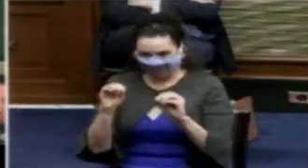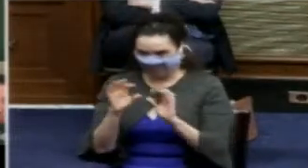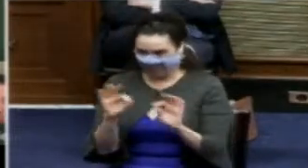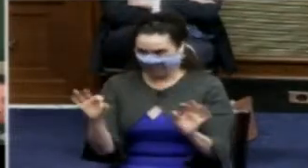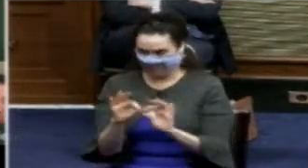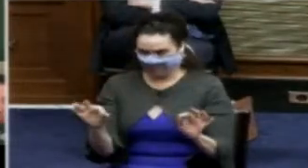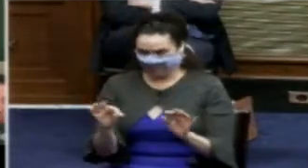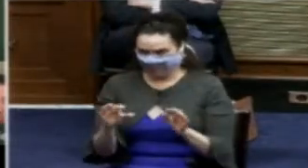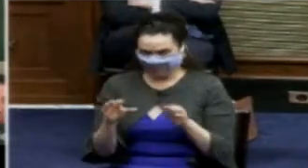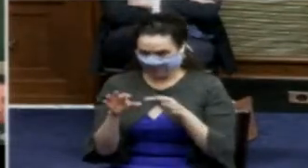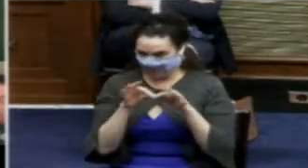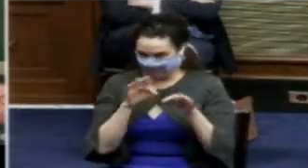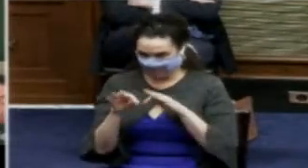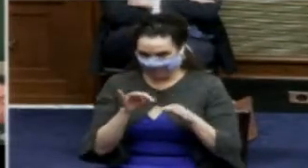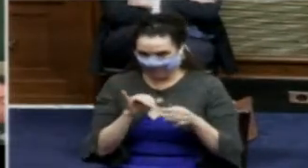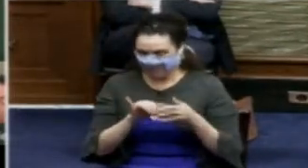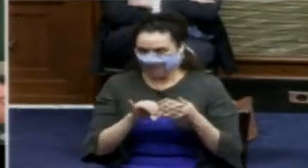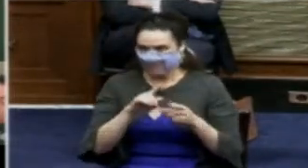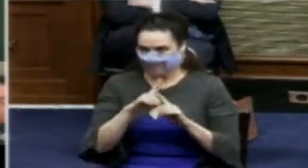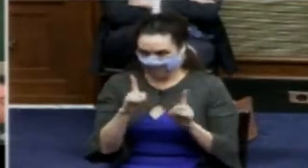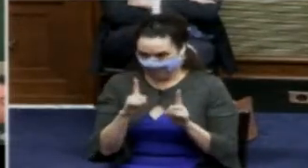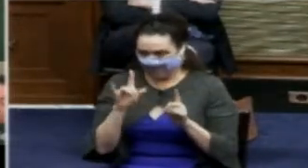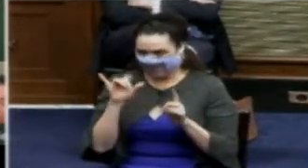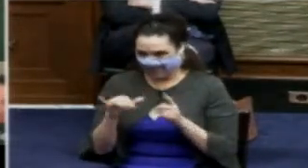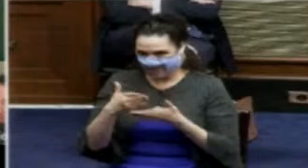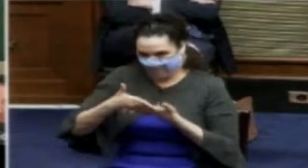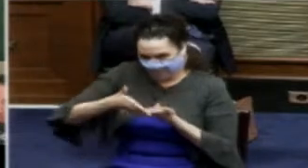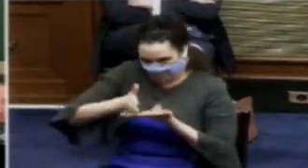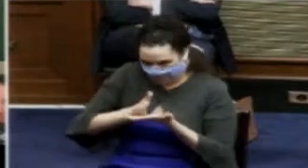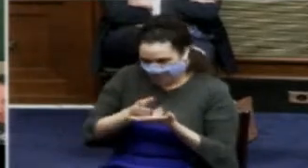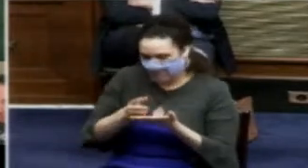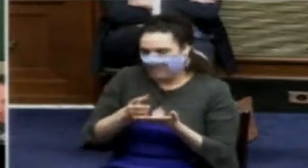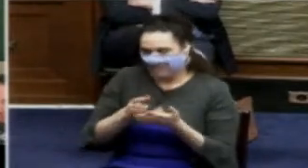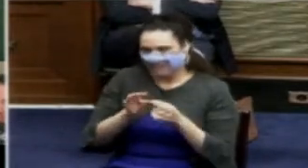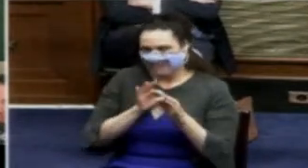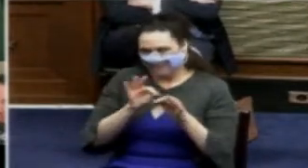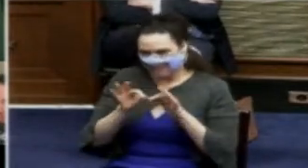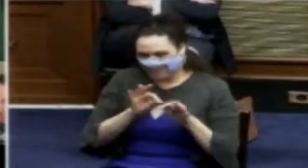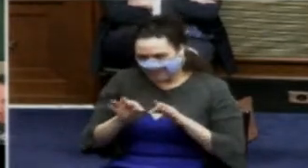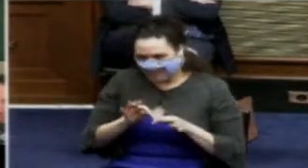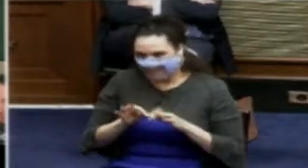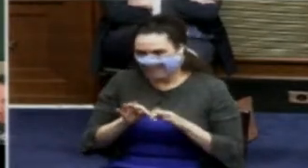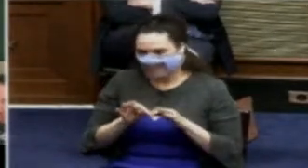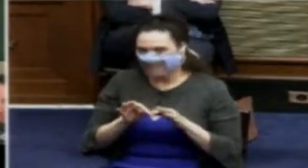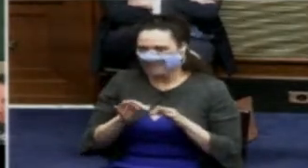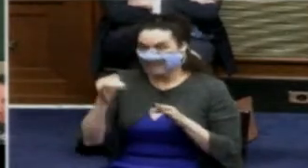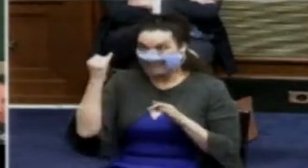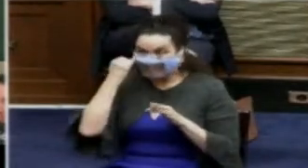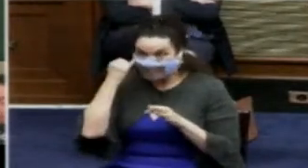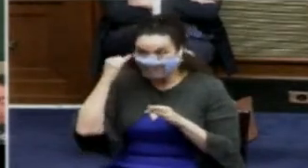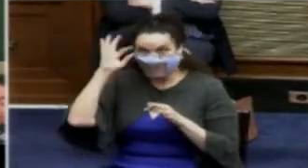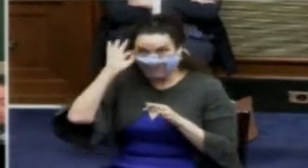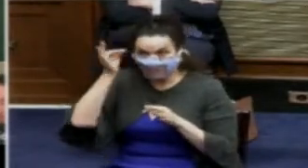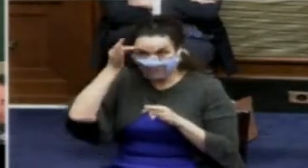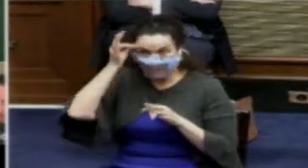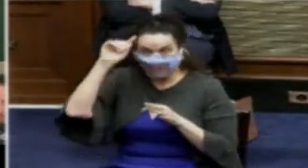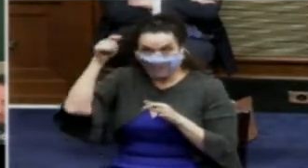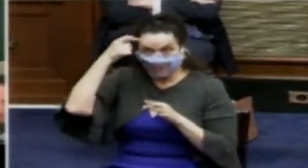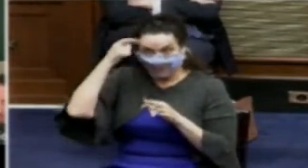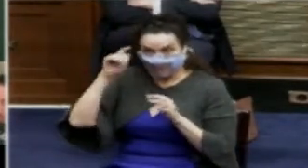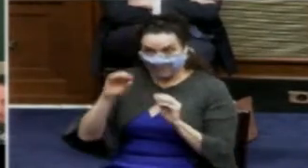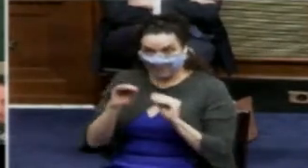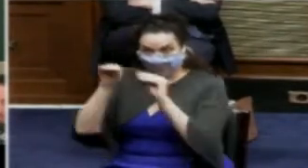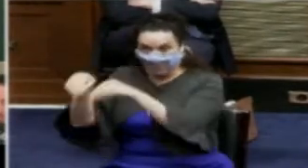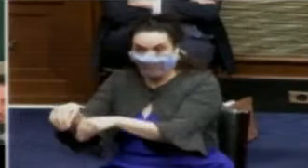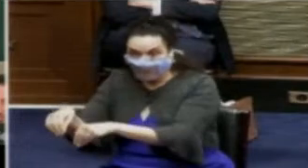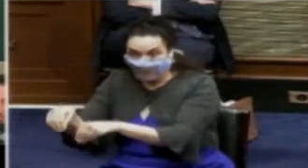that the cession is for the seat of the federal government. So the argument comes from if the federal government is no longer using it